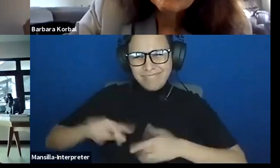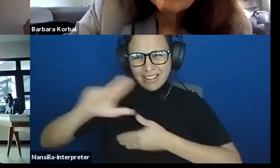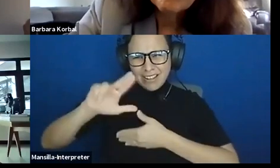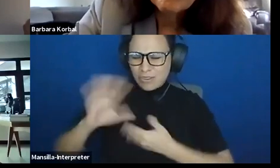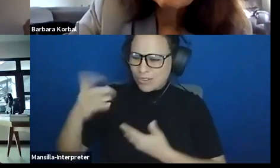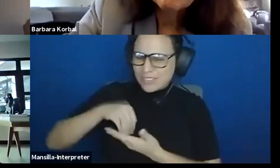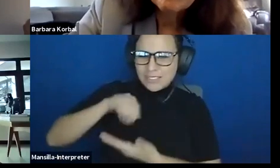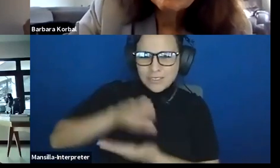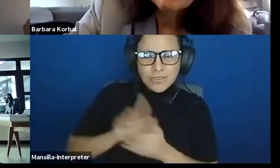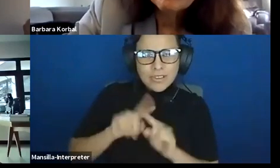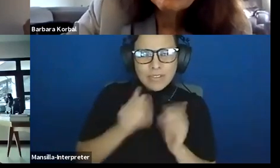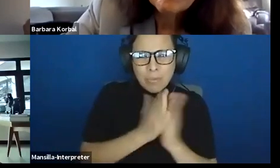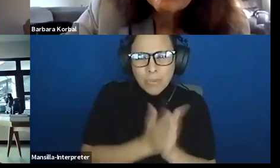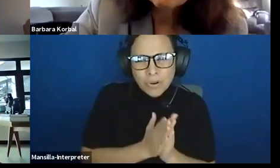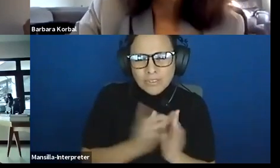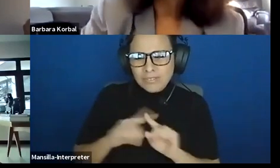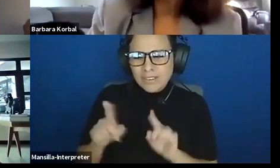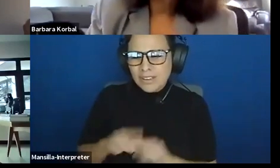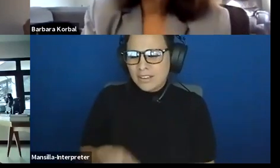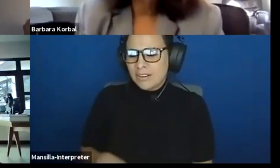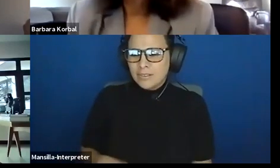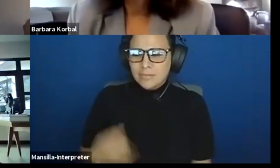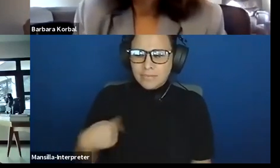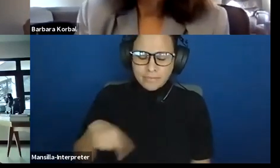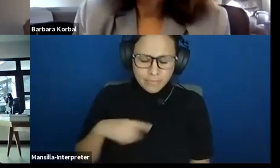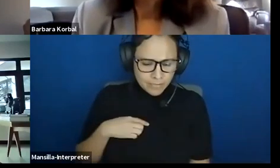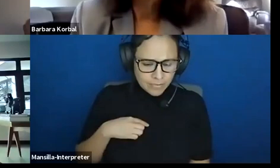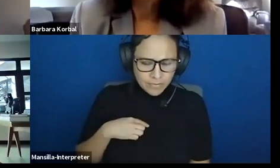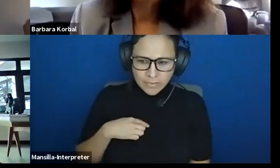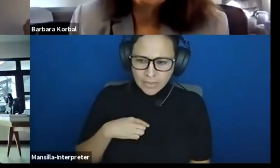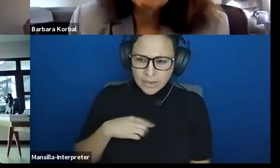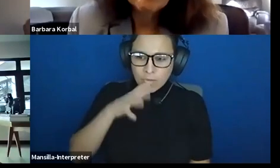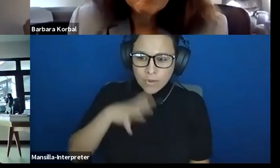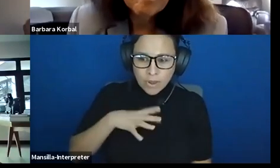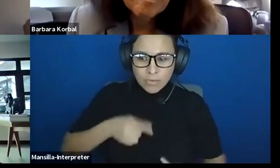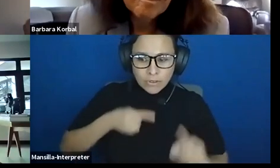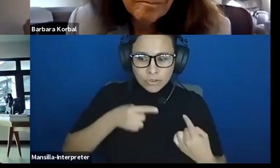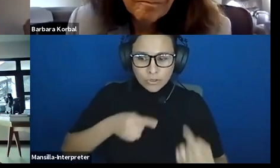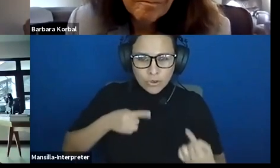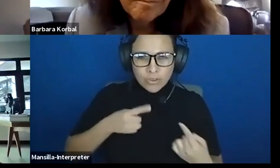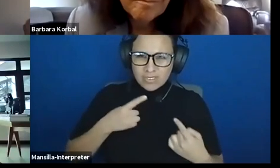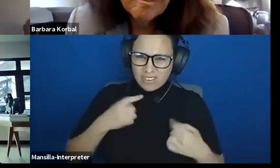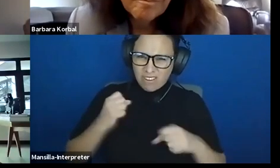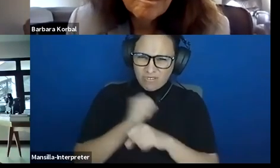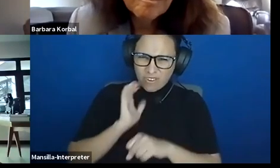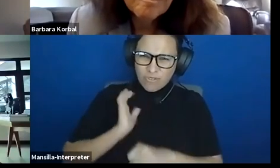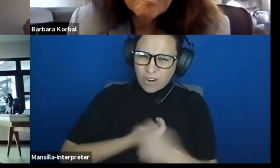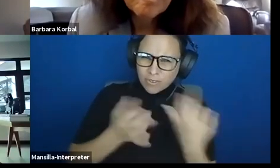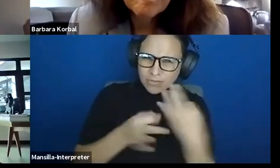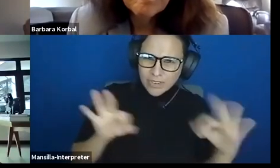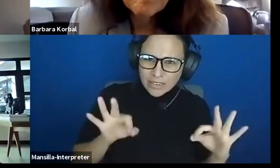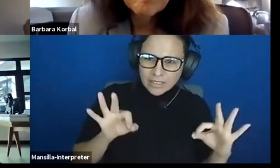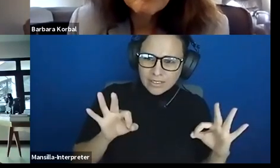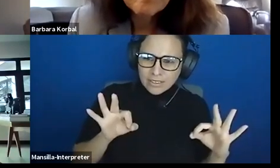books. I mean, we women that were in struggles and fought for our freedom,